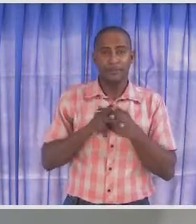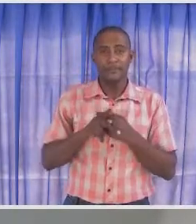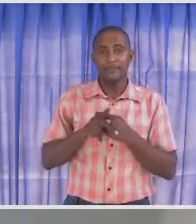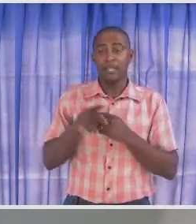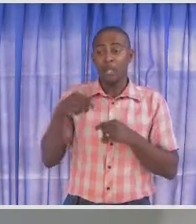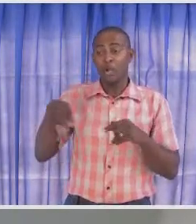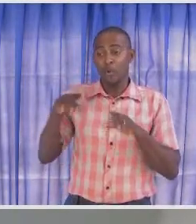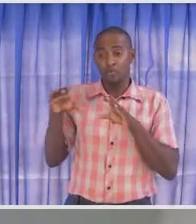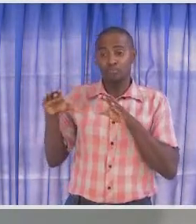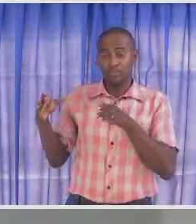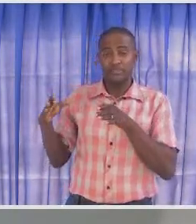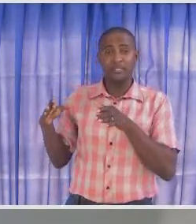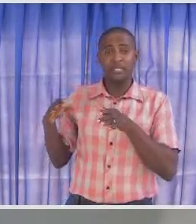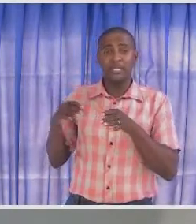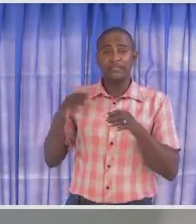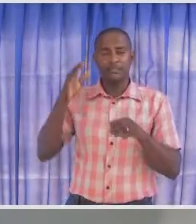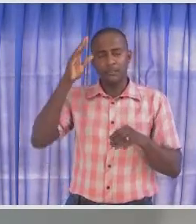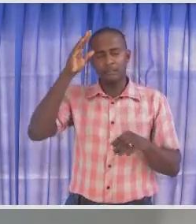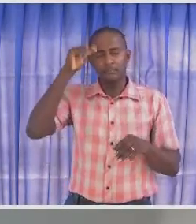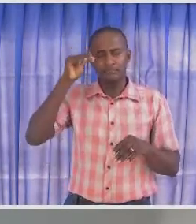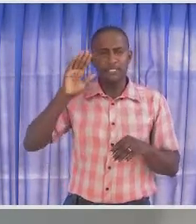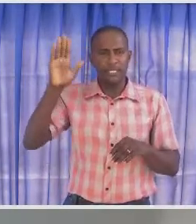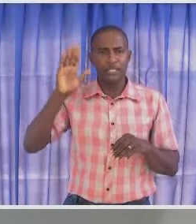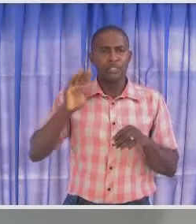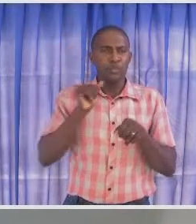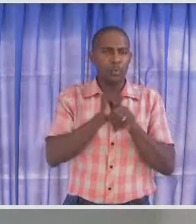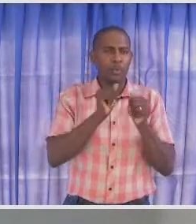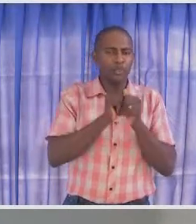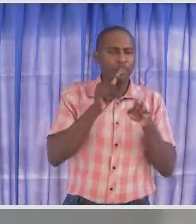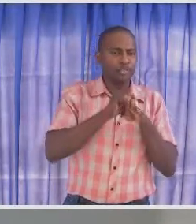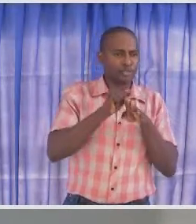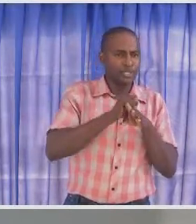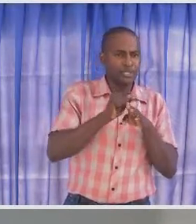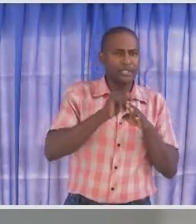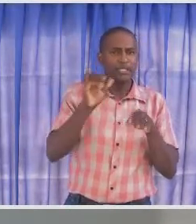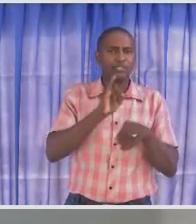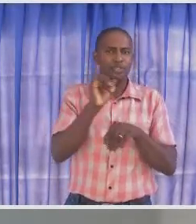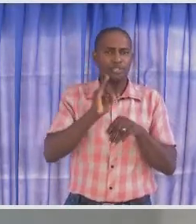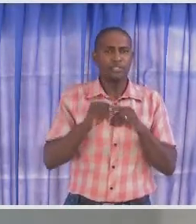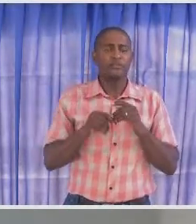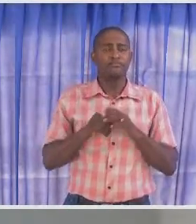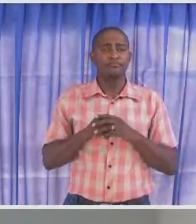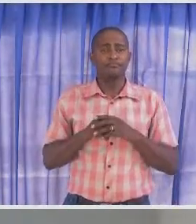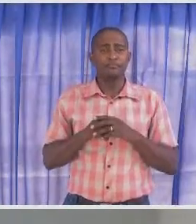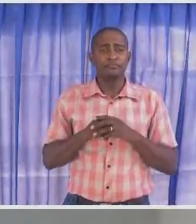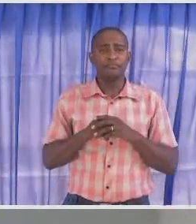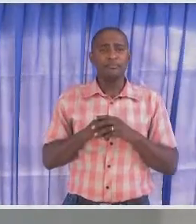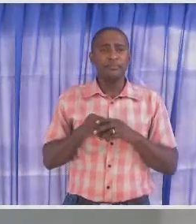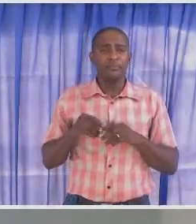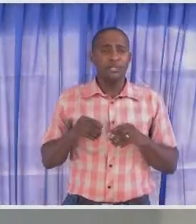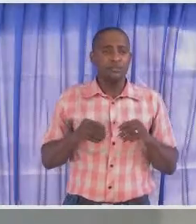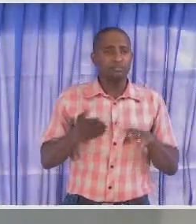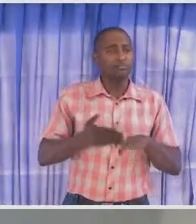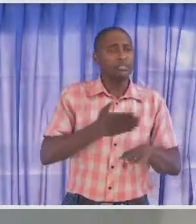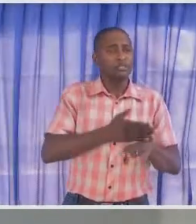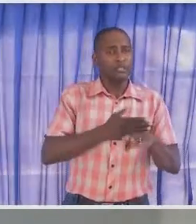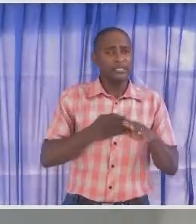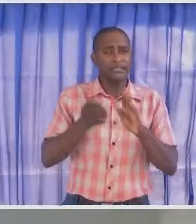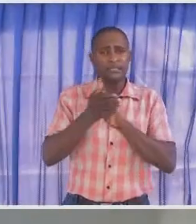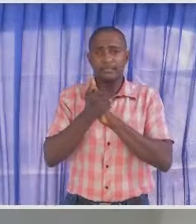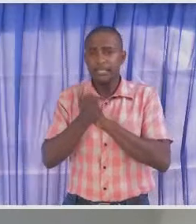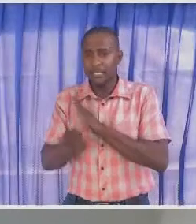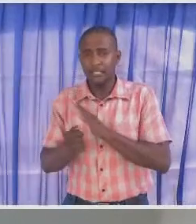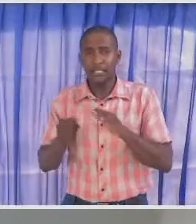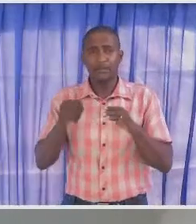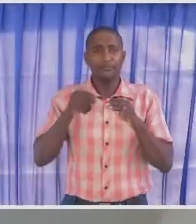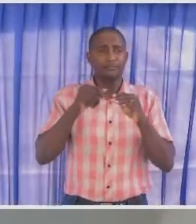committed to working with training institutions and industry players to increase the talent pool of trained,